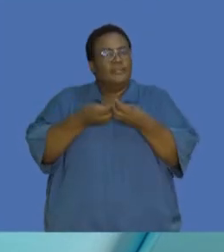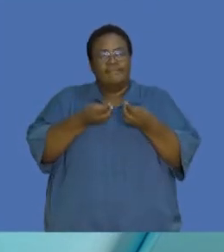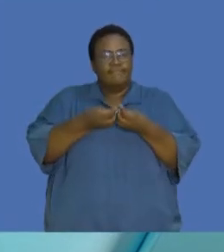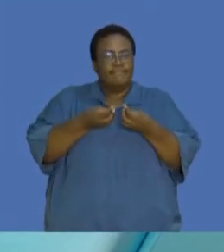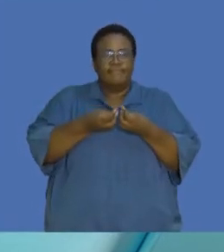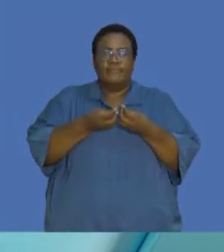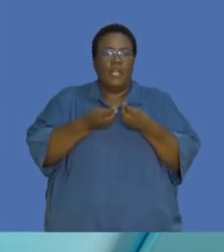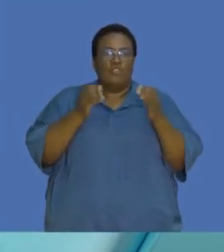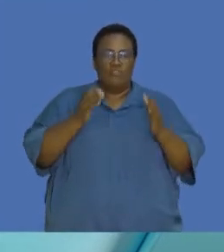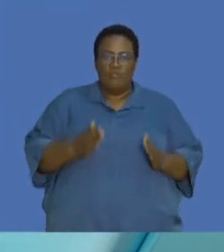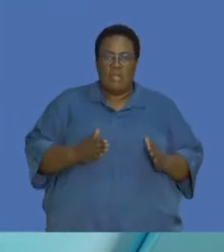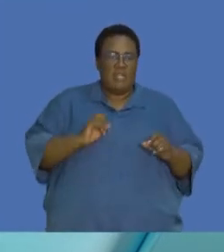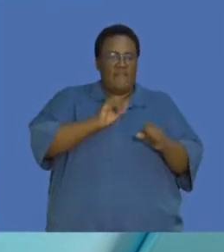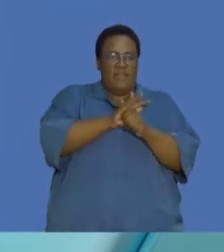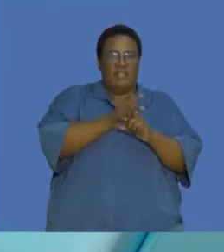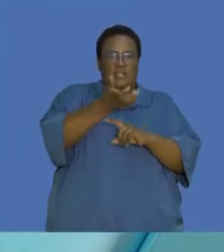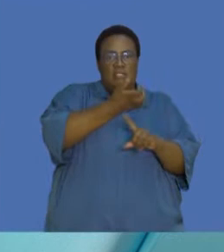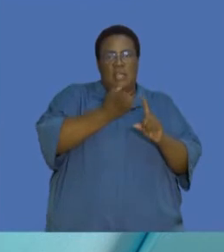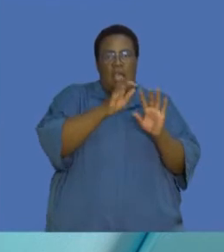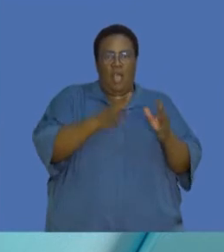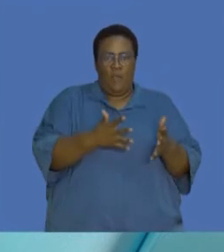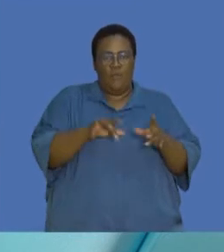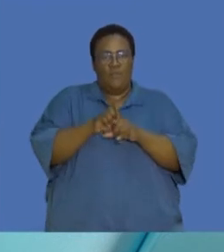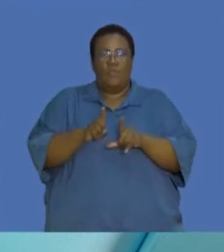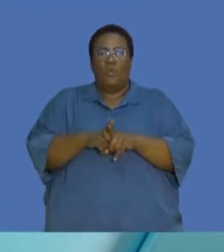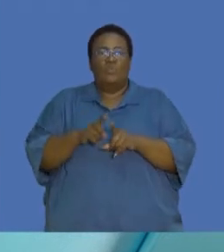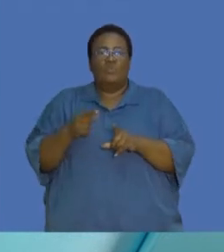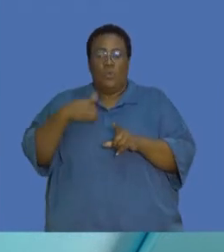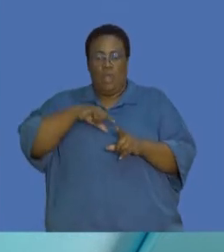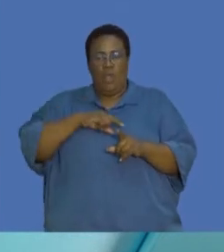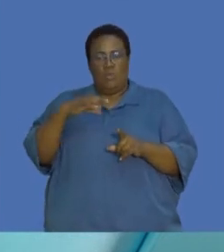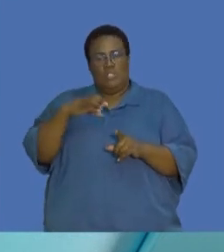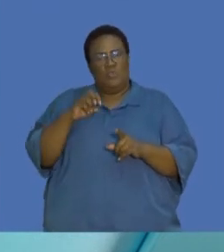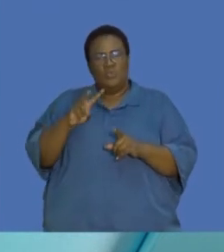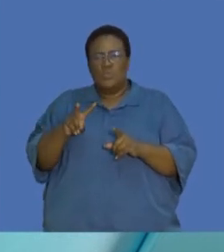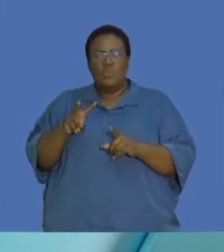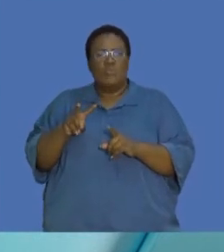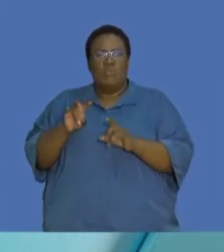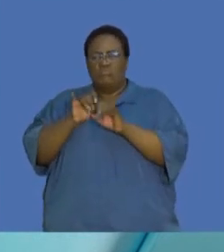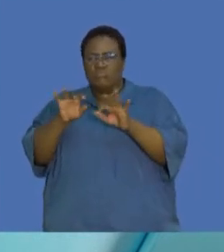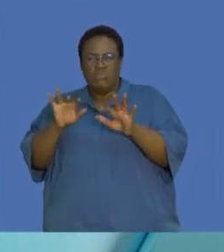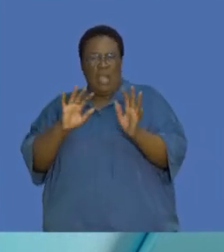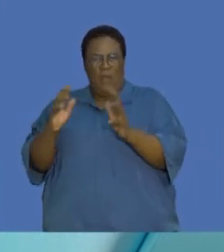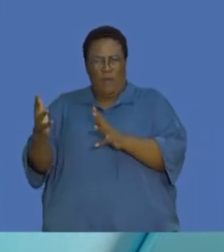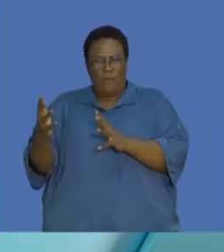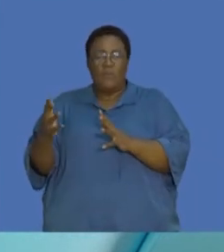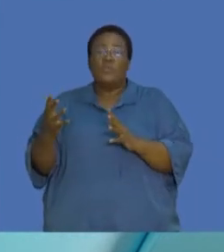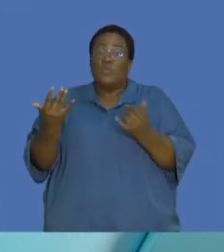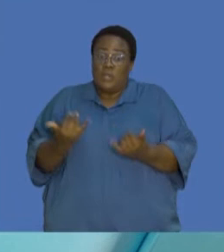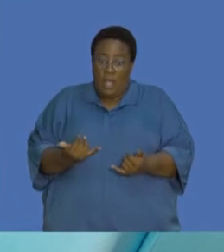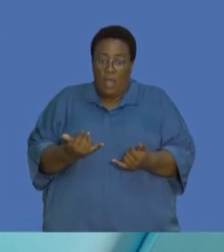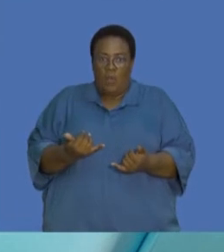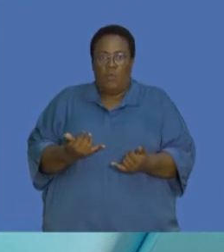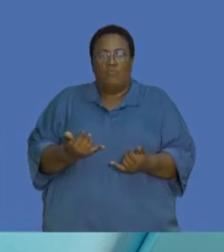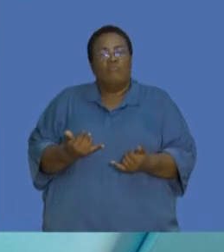the human impact on the environment, as well as our carbon footprint. So we looked at what our carbon footprint is. Let's look at how we can reduce